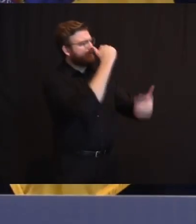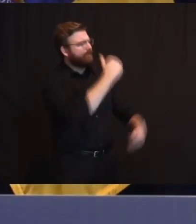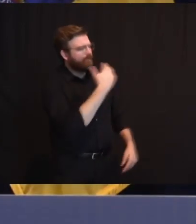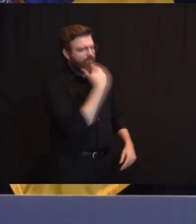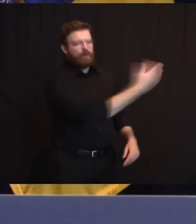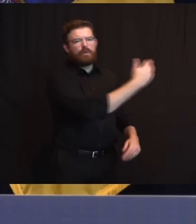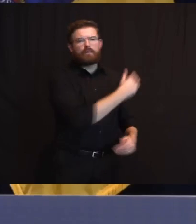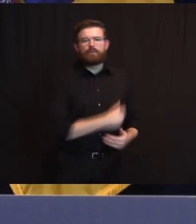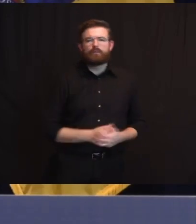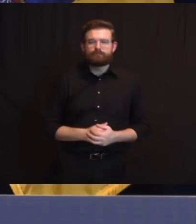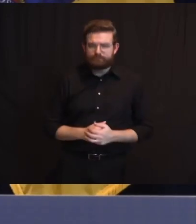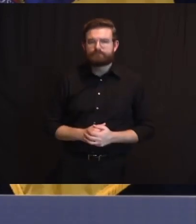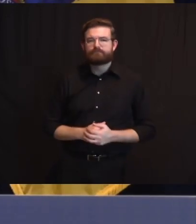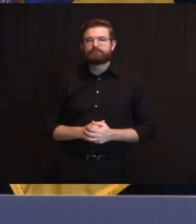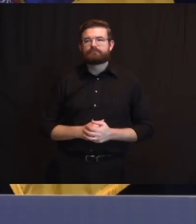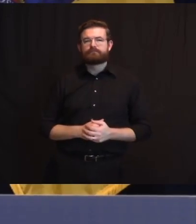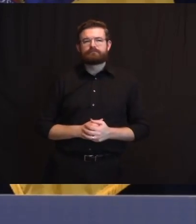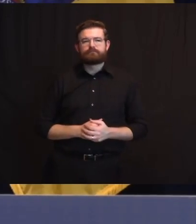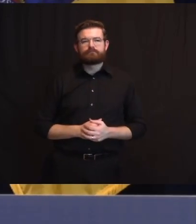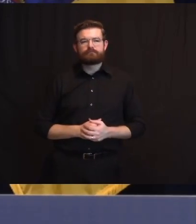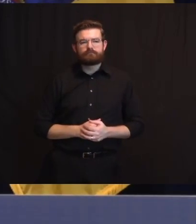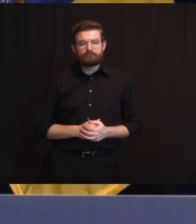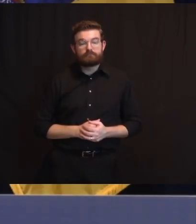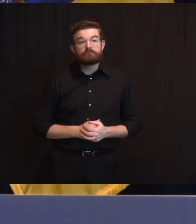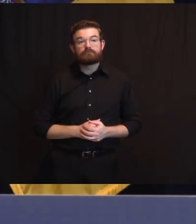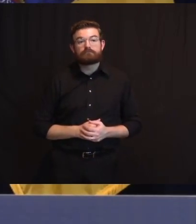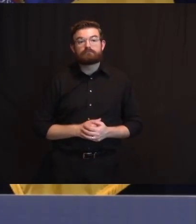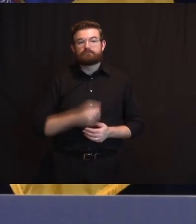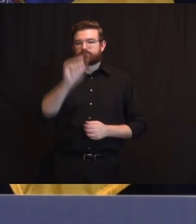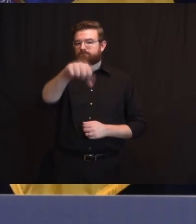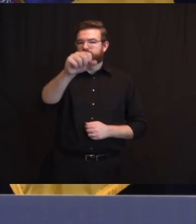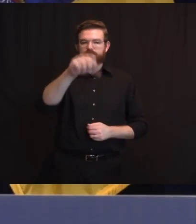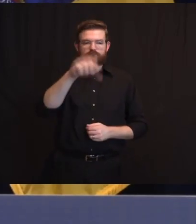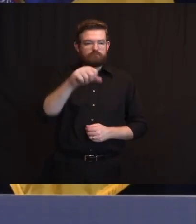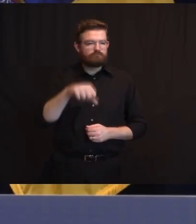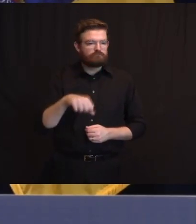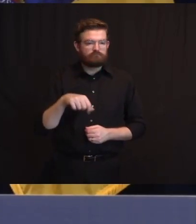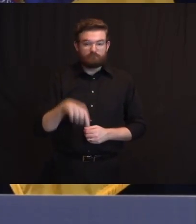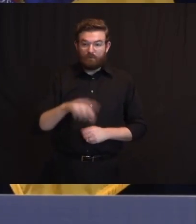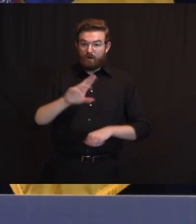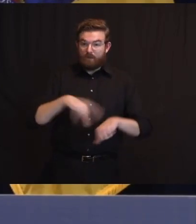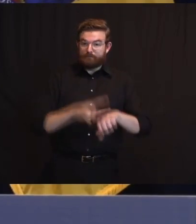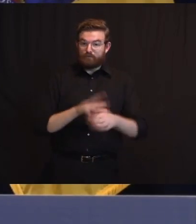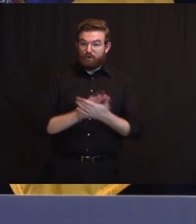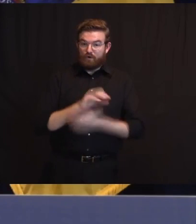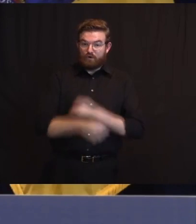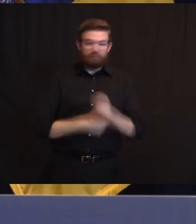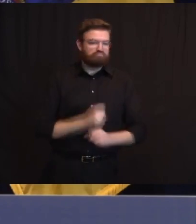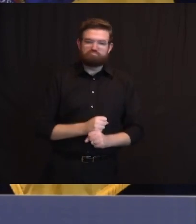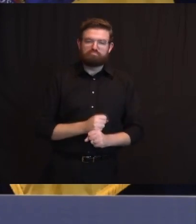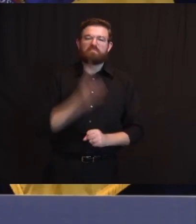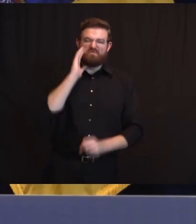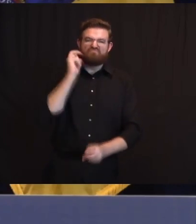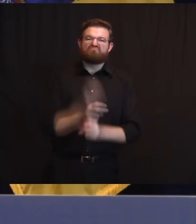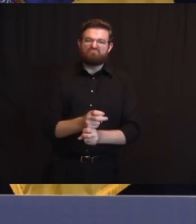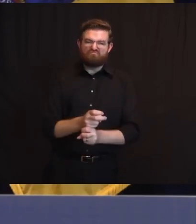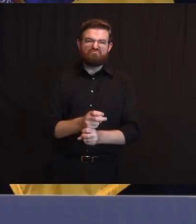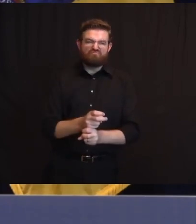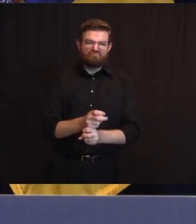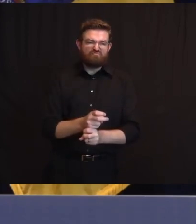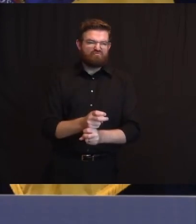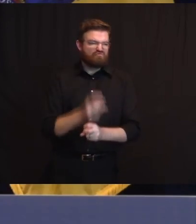alluded to this. This is not going to be a normal school year. This is really hard. And I think it's hard for kids,